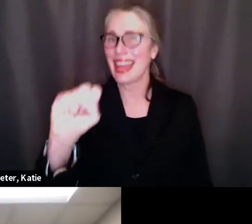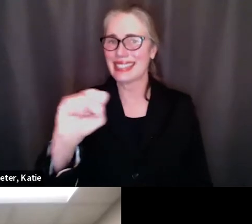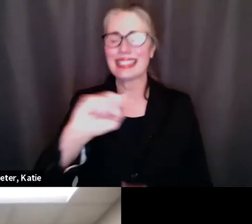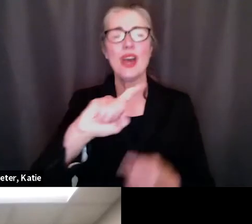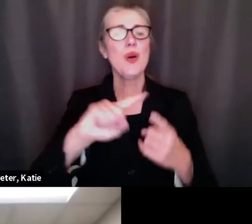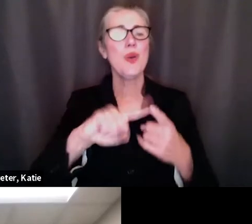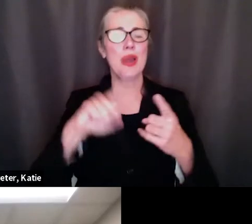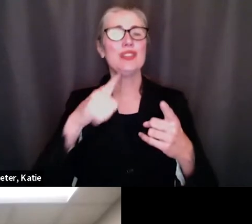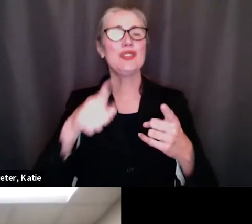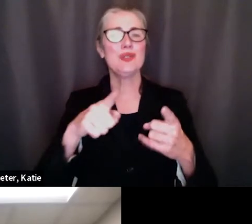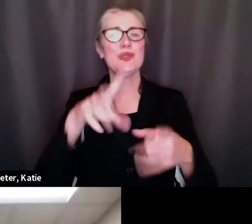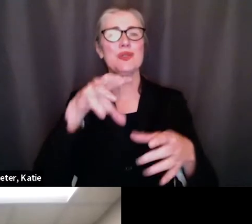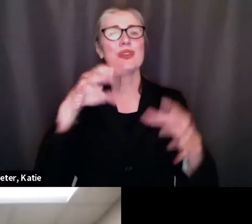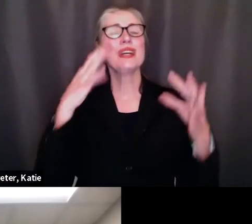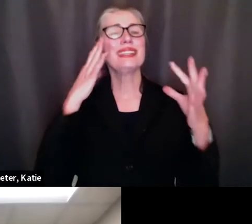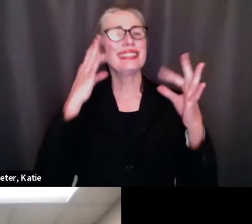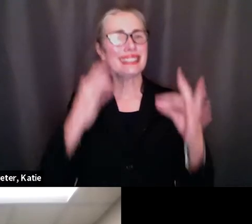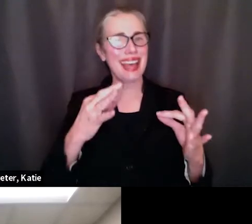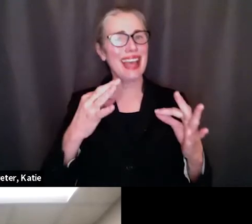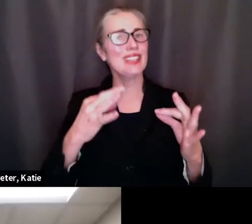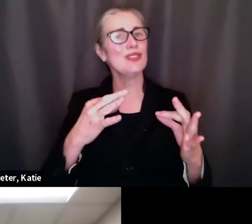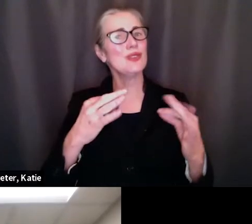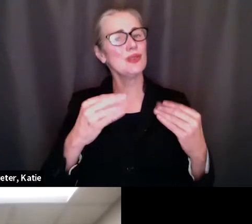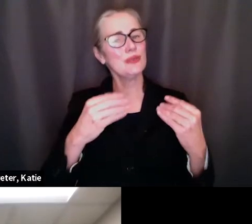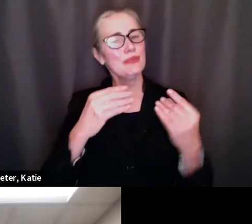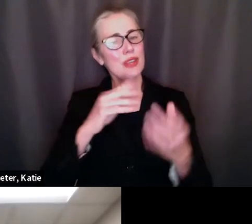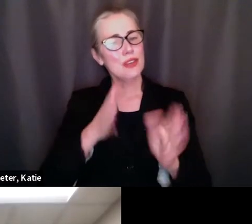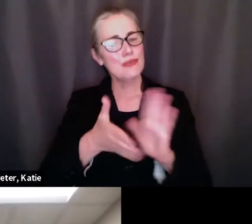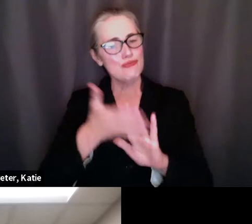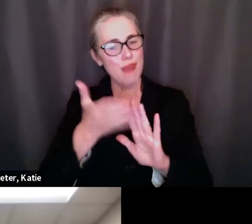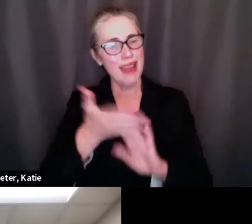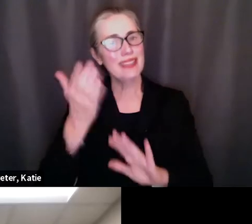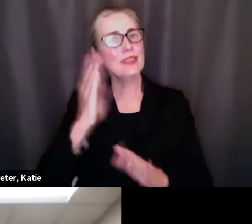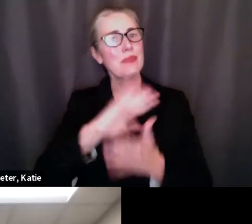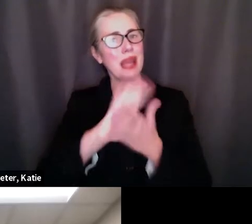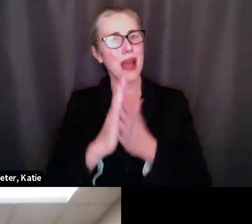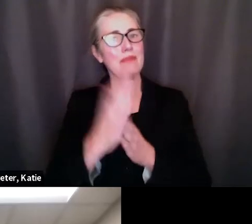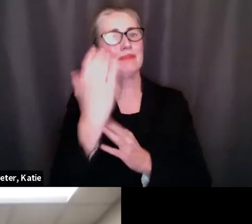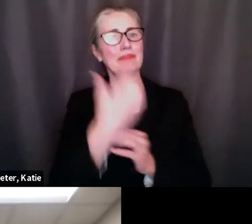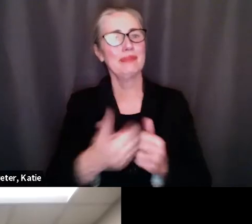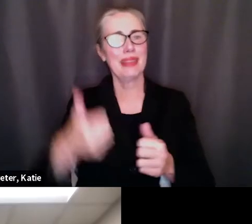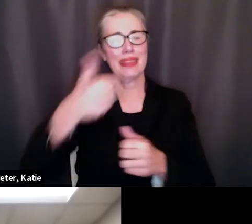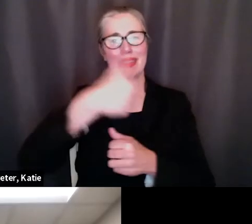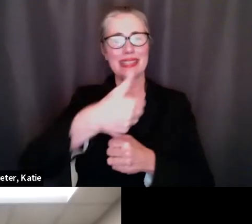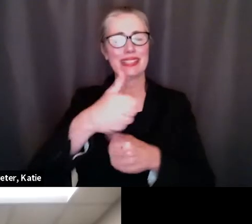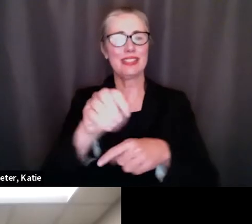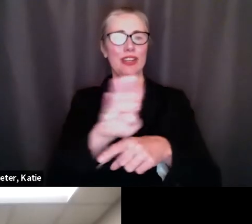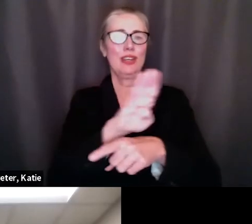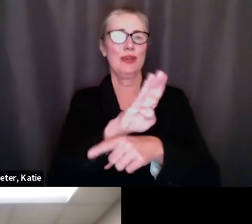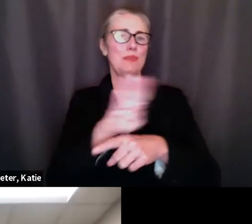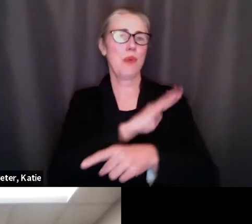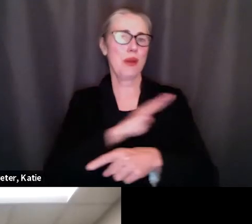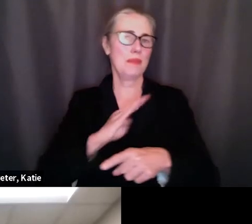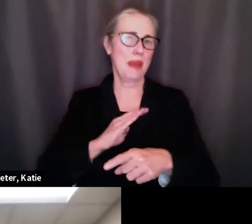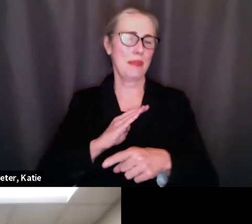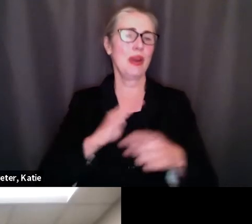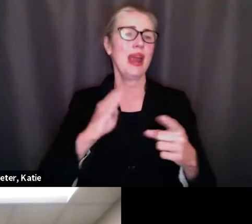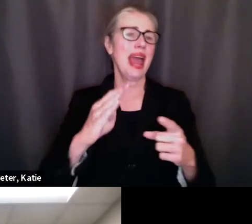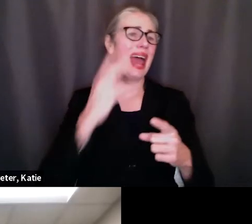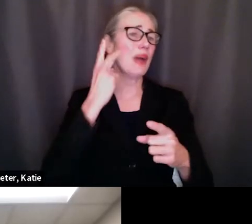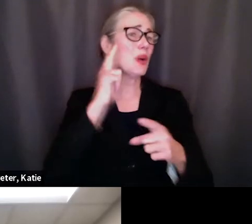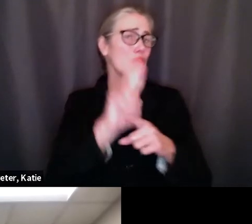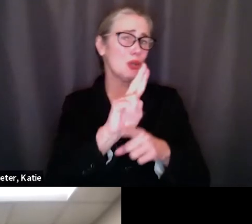community i wanted to use the bamboo because it was something that was taught to me as a leader many many years ago so just to